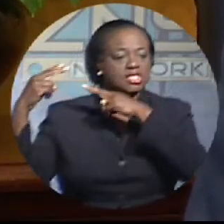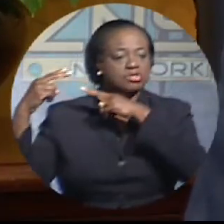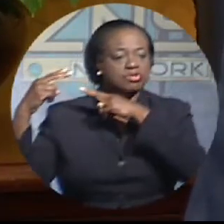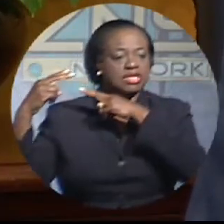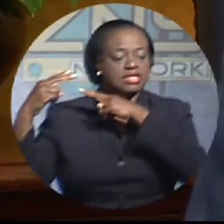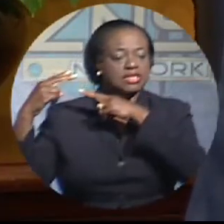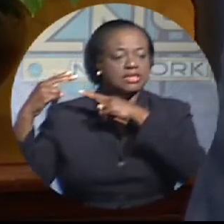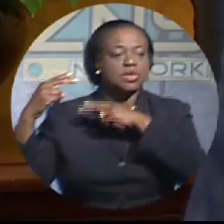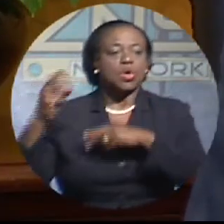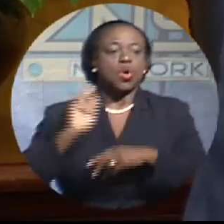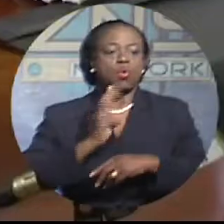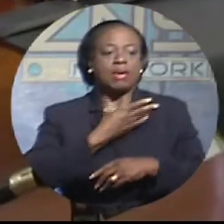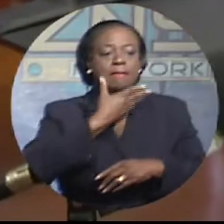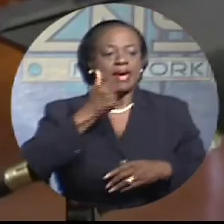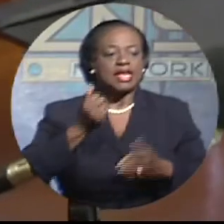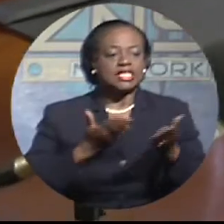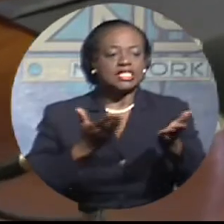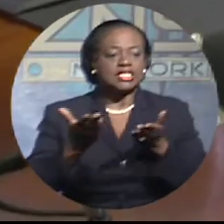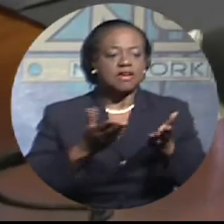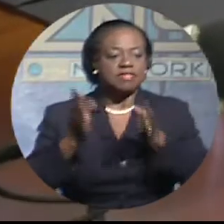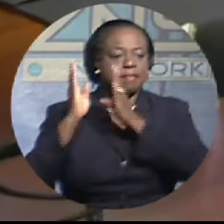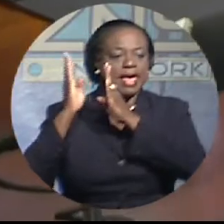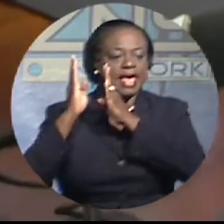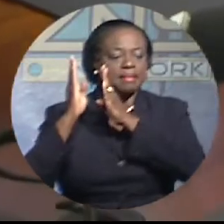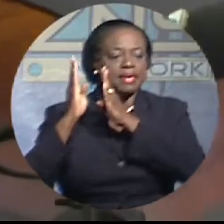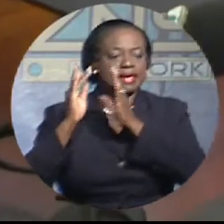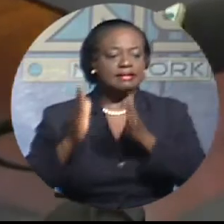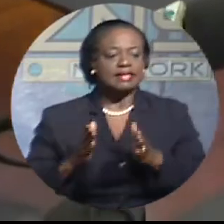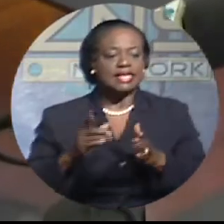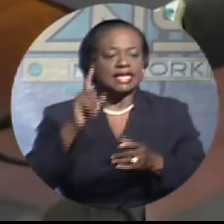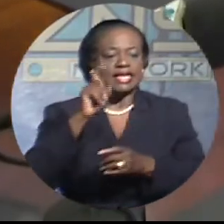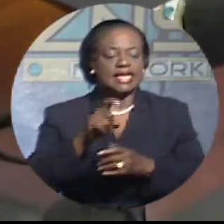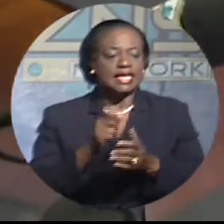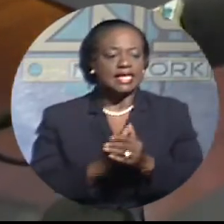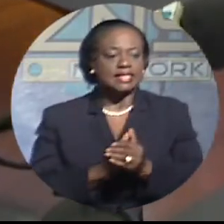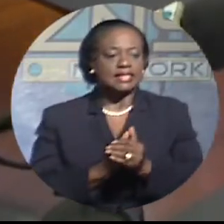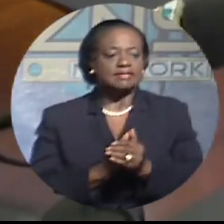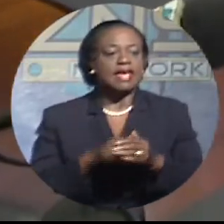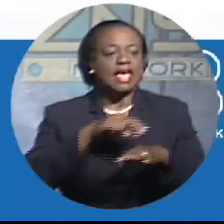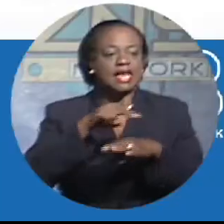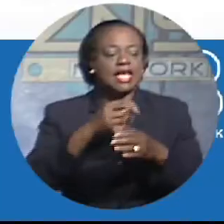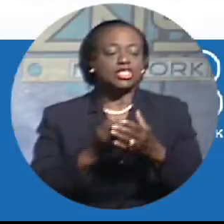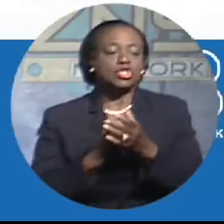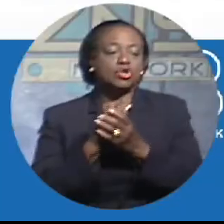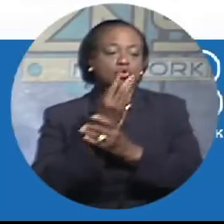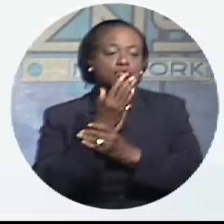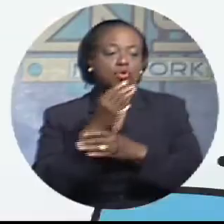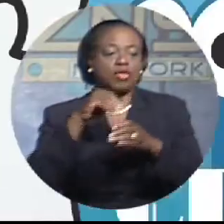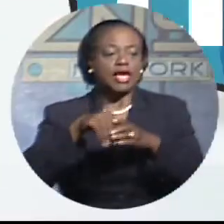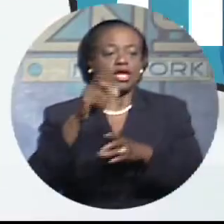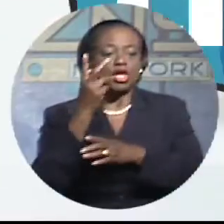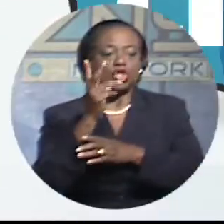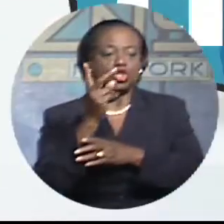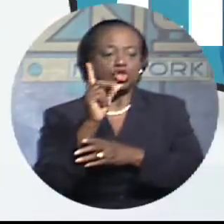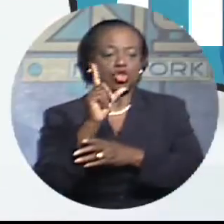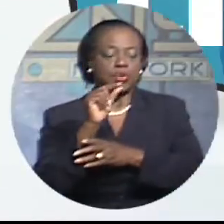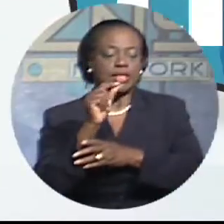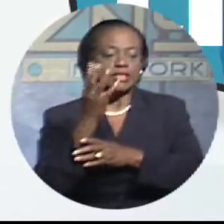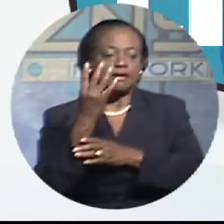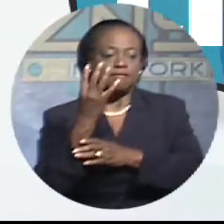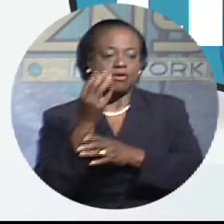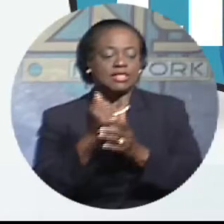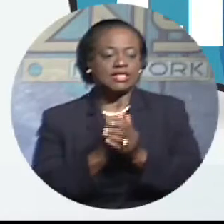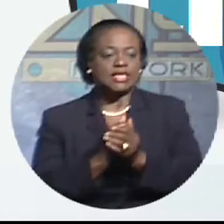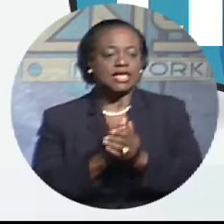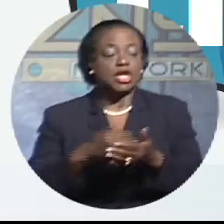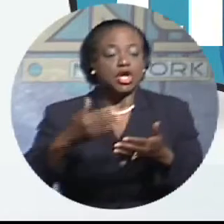better serve their needs. Jennings predicts marginal growth, and that's good considering the challenges that 2014 can present with new